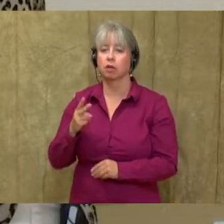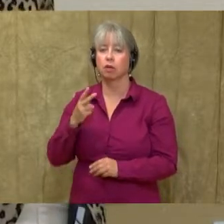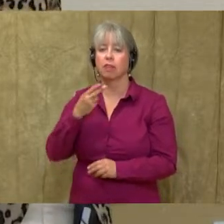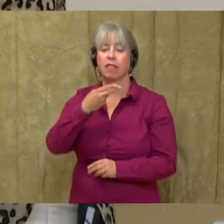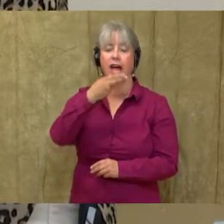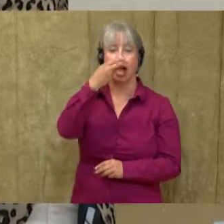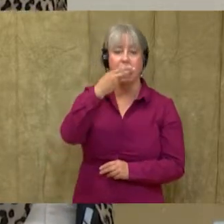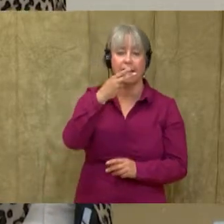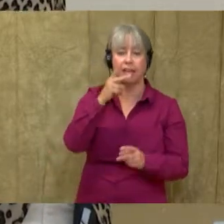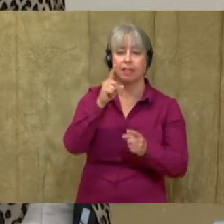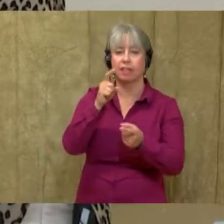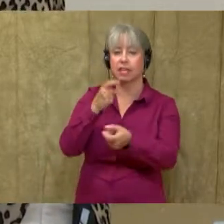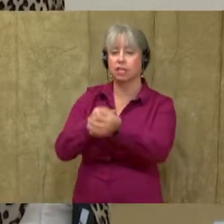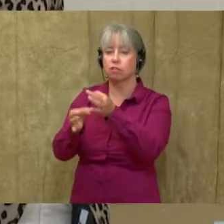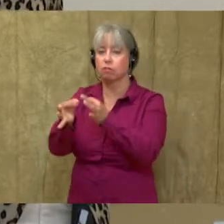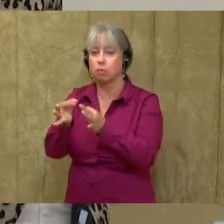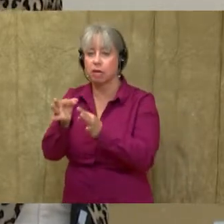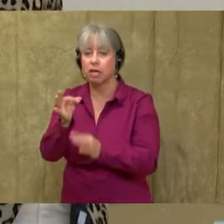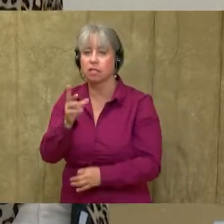Okay?